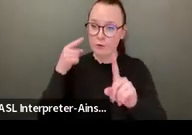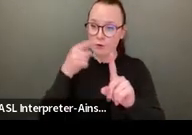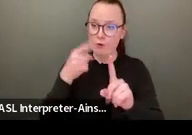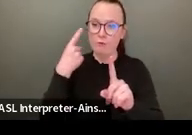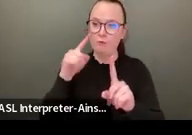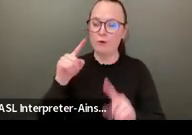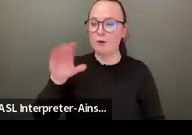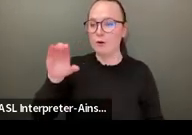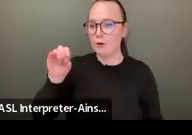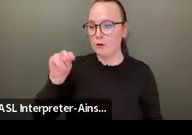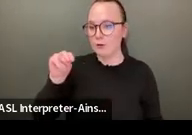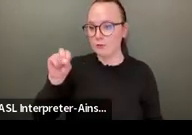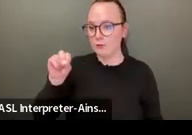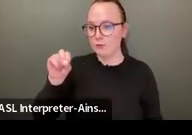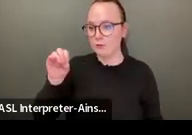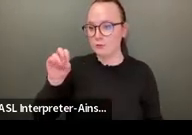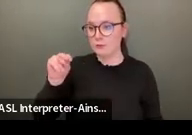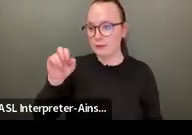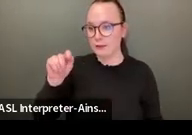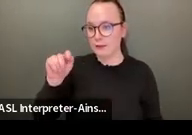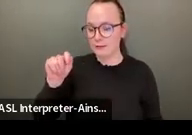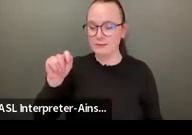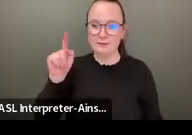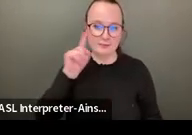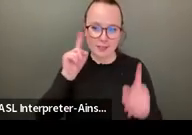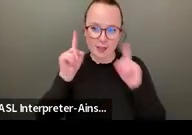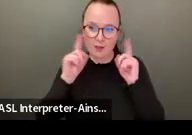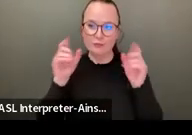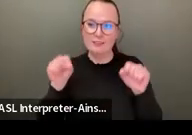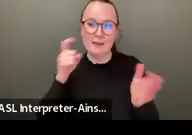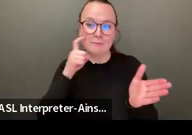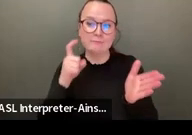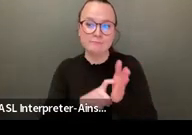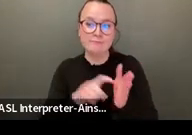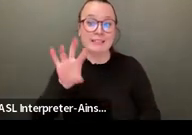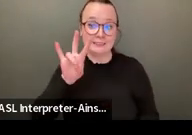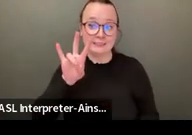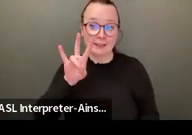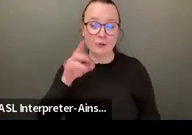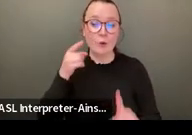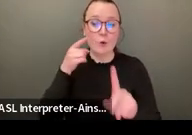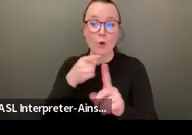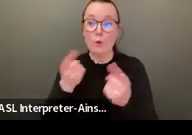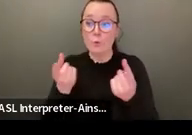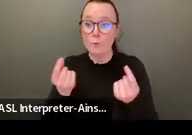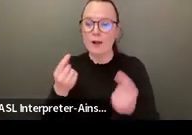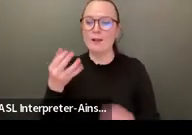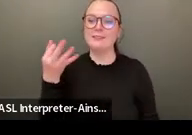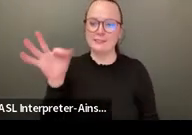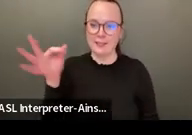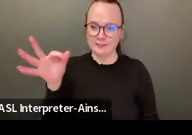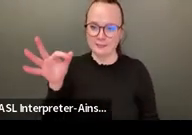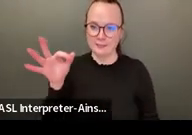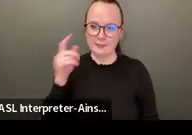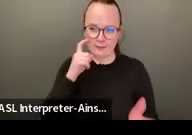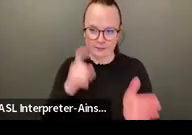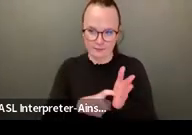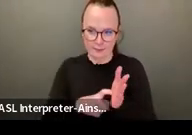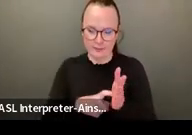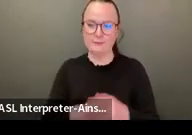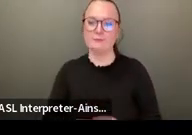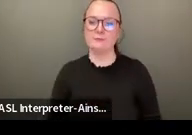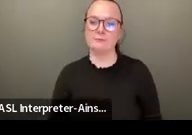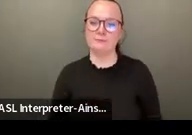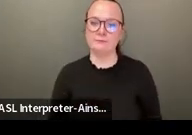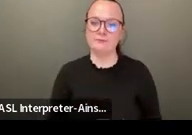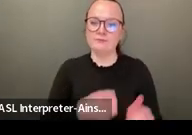sounds, right? He can identify 7 right now, and we want him to identify 19. So